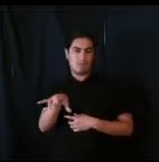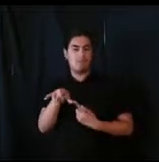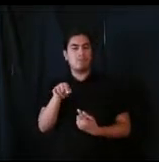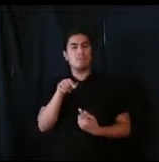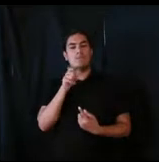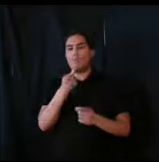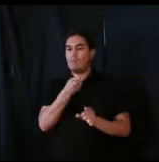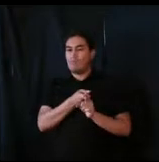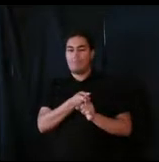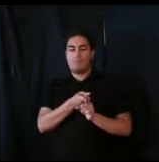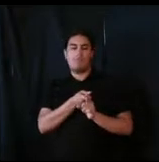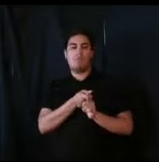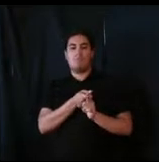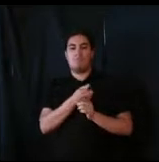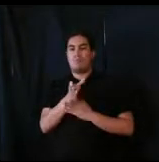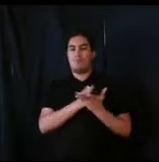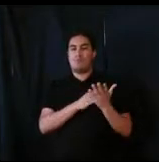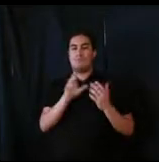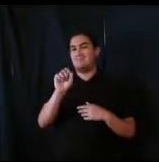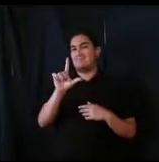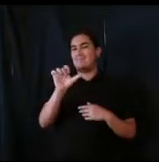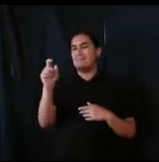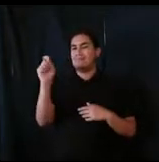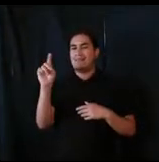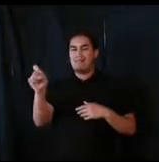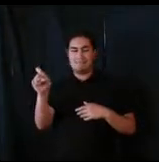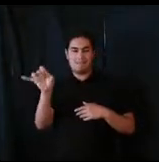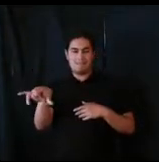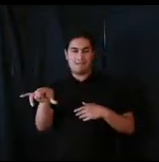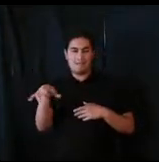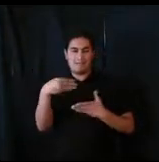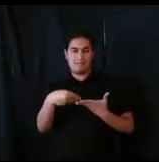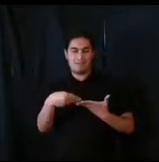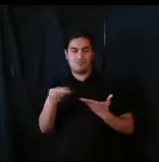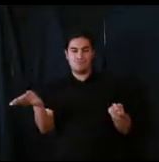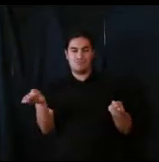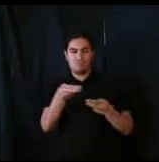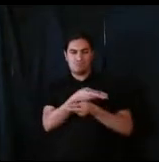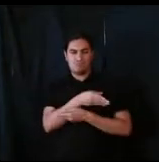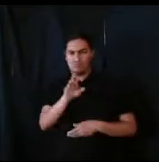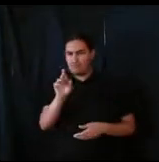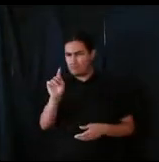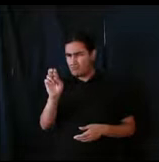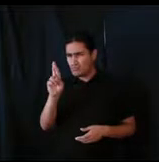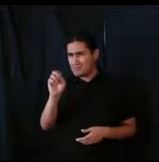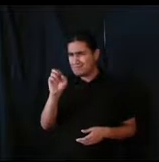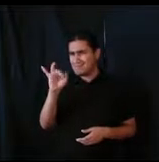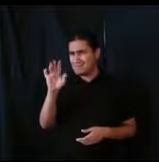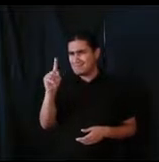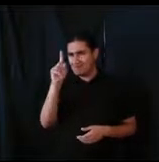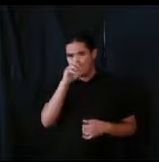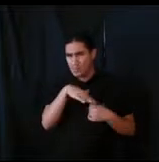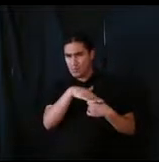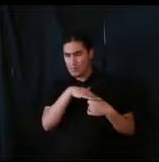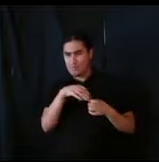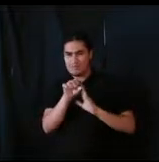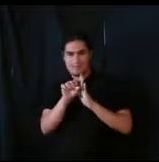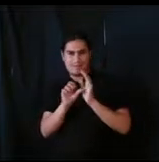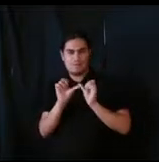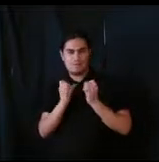not affect the piece of sales tax on diesel that that funds transit for um for local state uh local and state